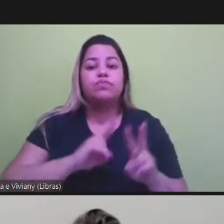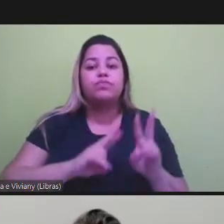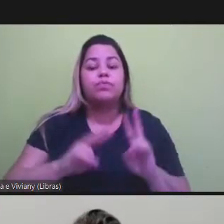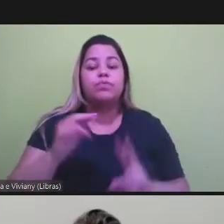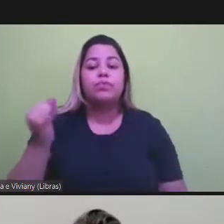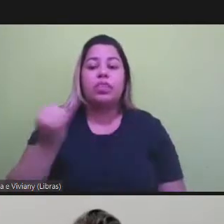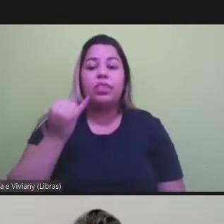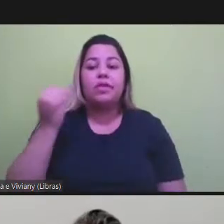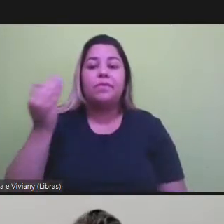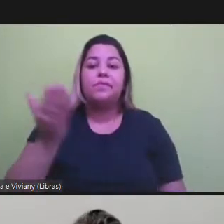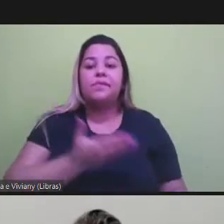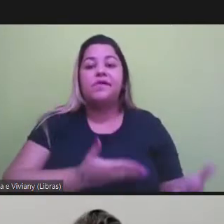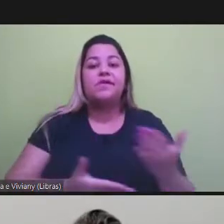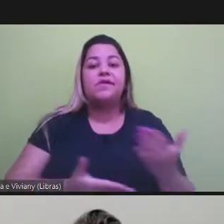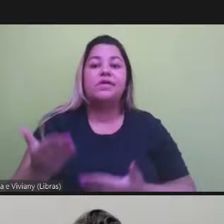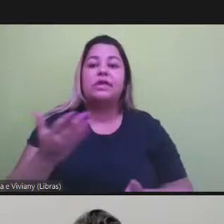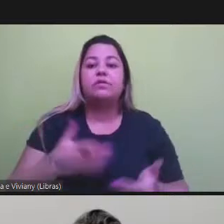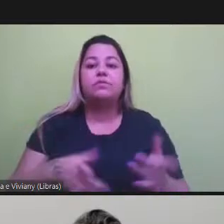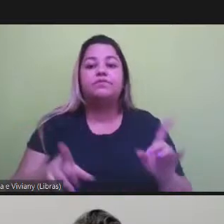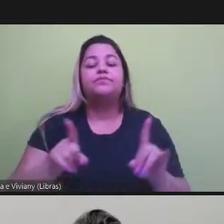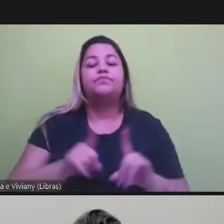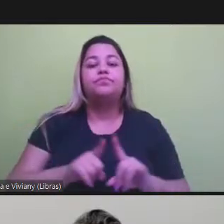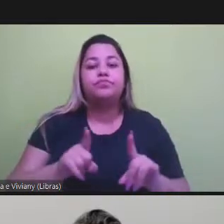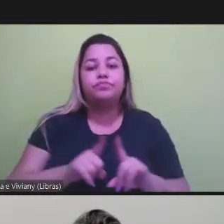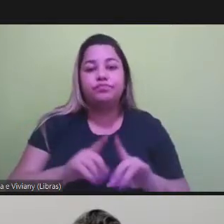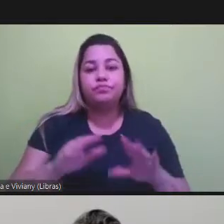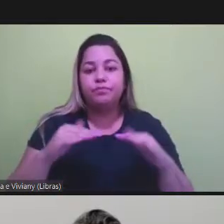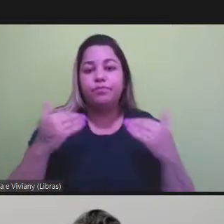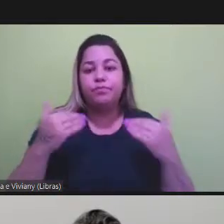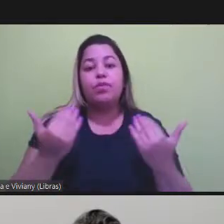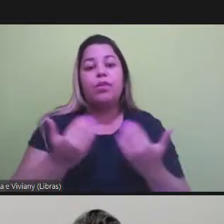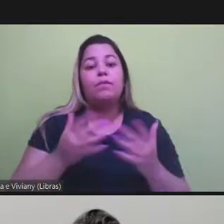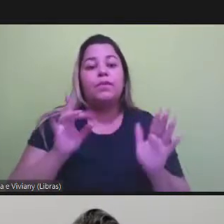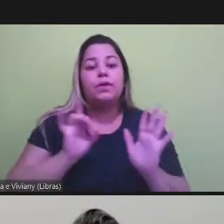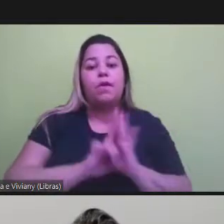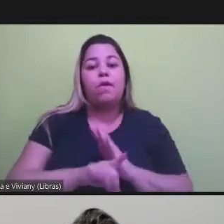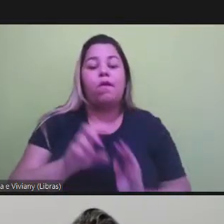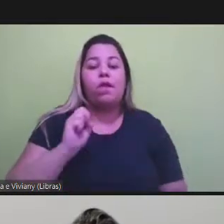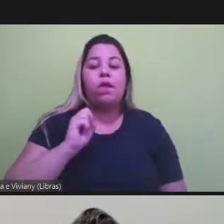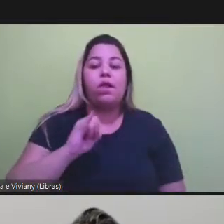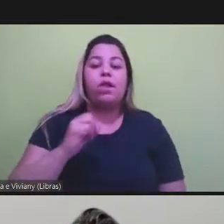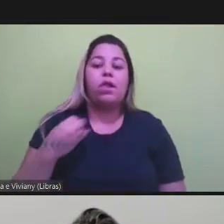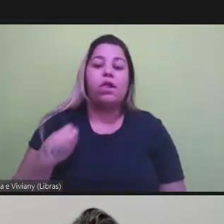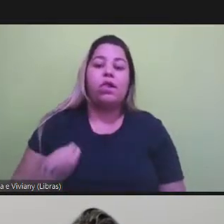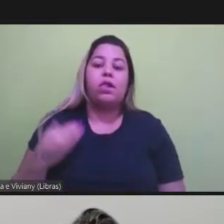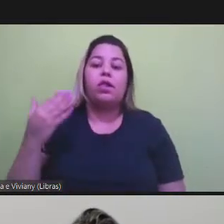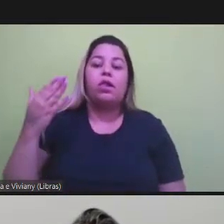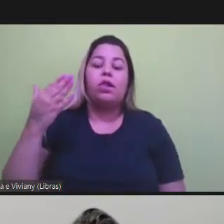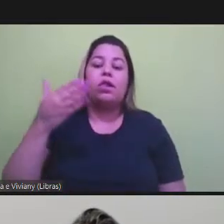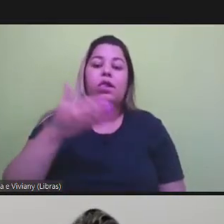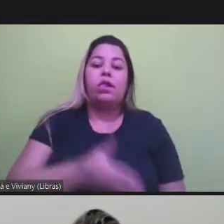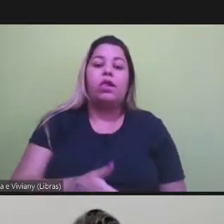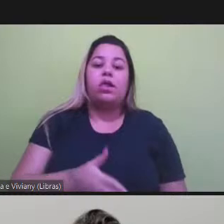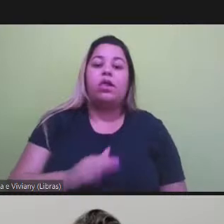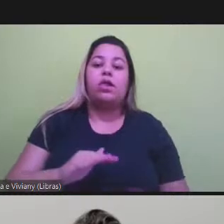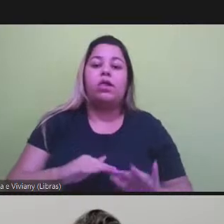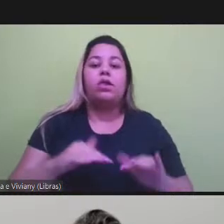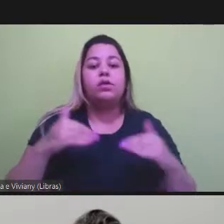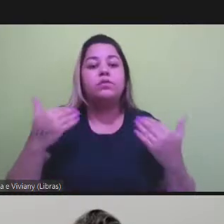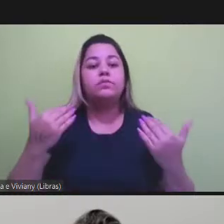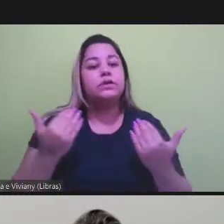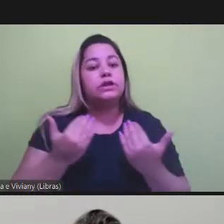community. The question was if there's participation from the community. So under the HEARTS